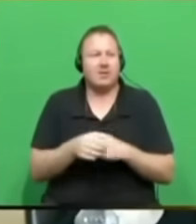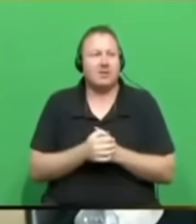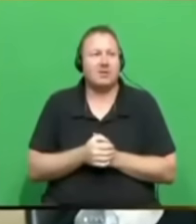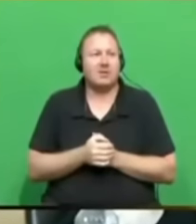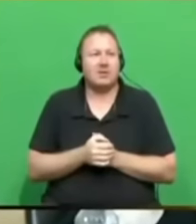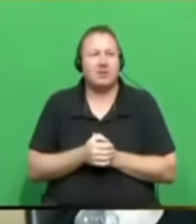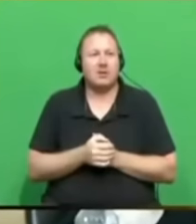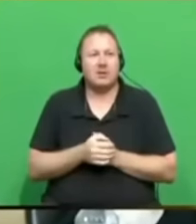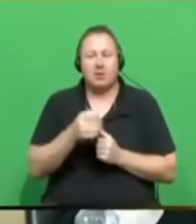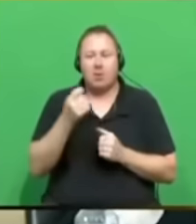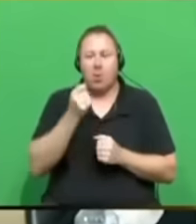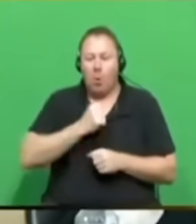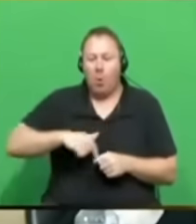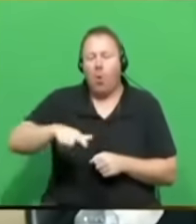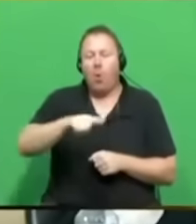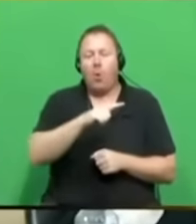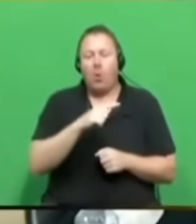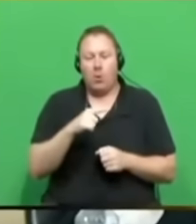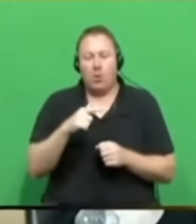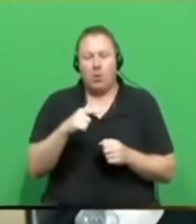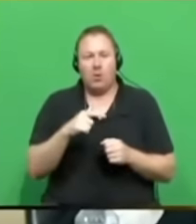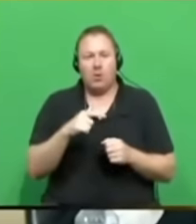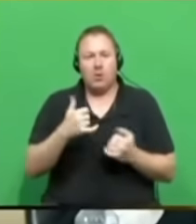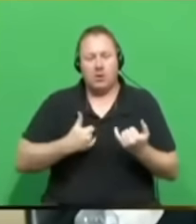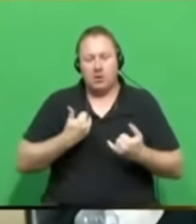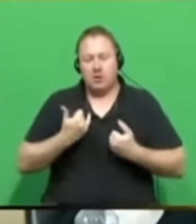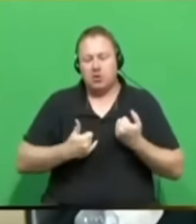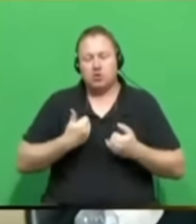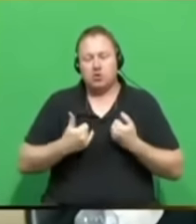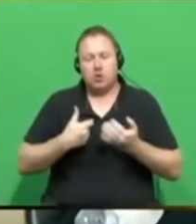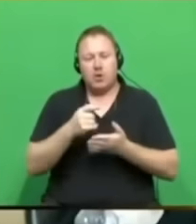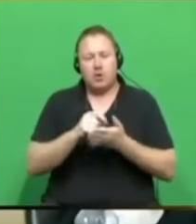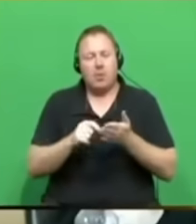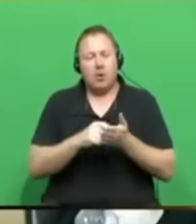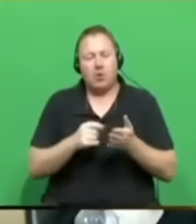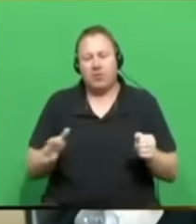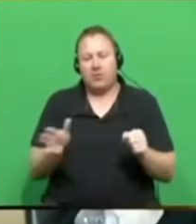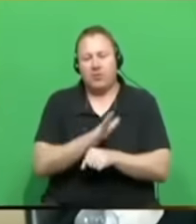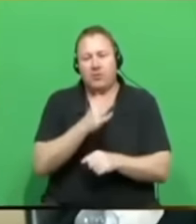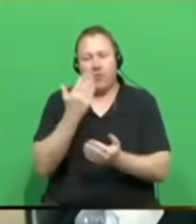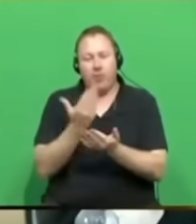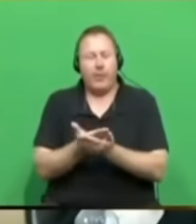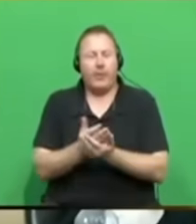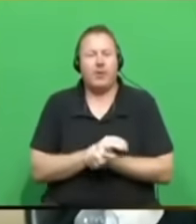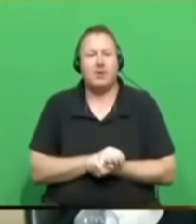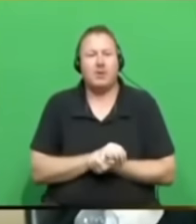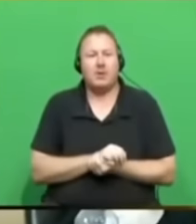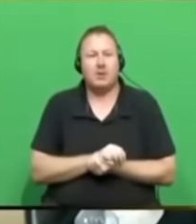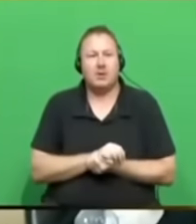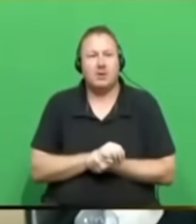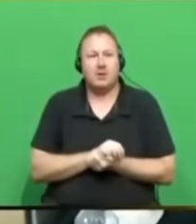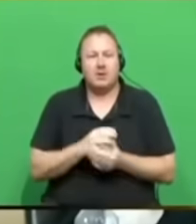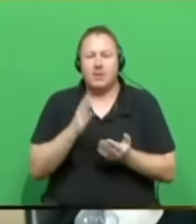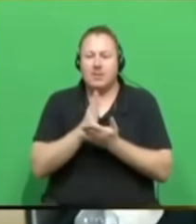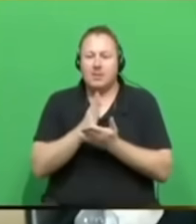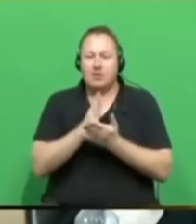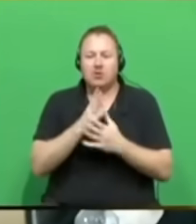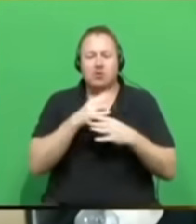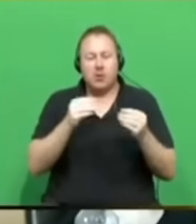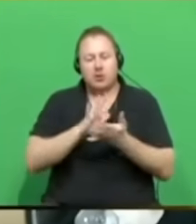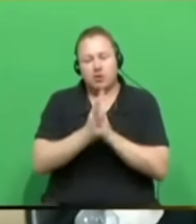So for all of us to fully enjoy the fruits of our democracy, we must rescue our country from the clutches of further